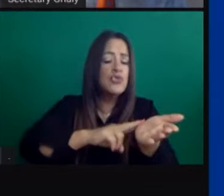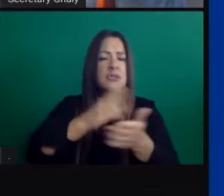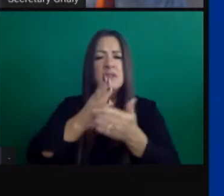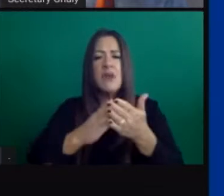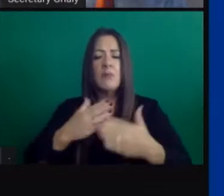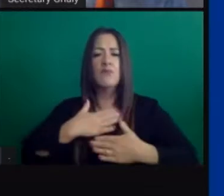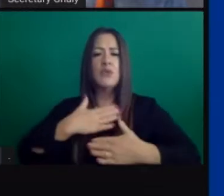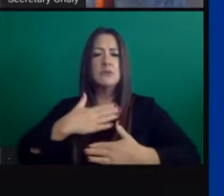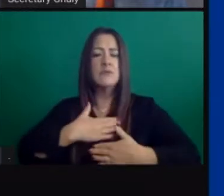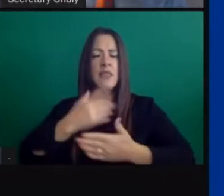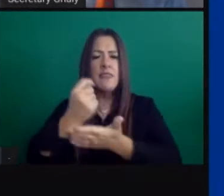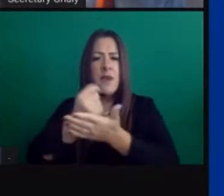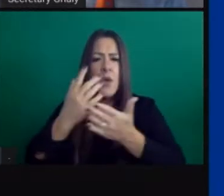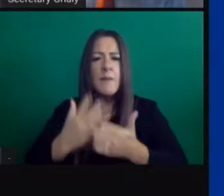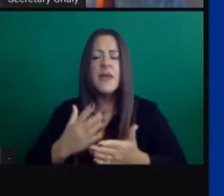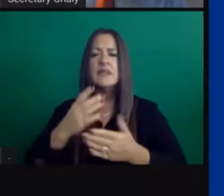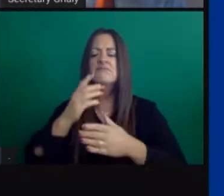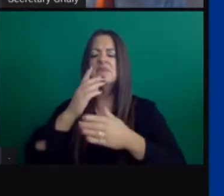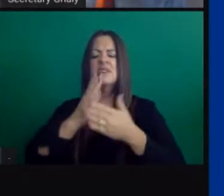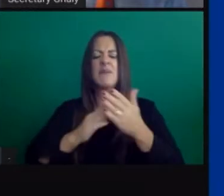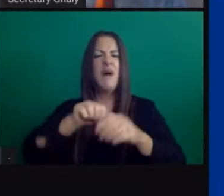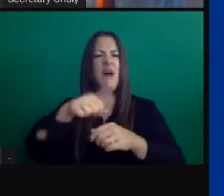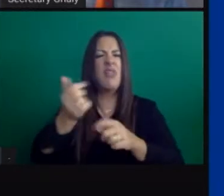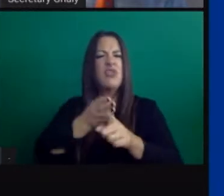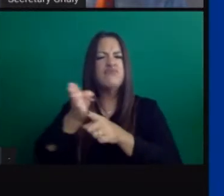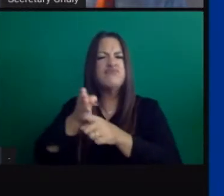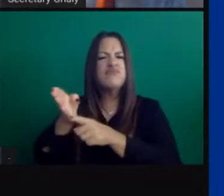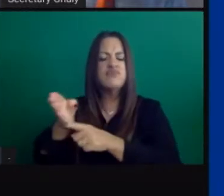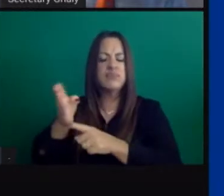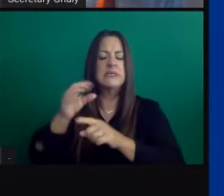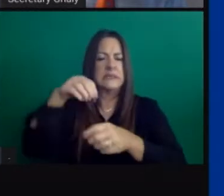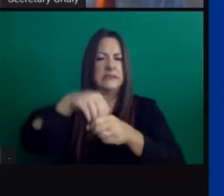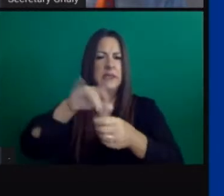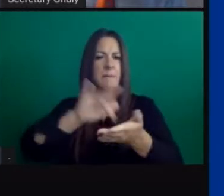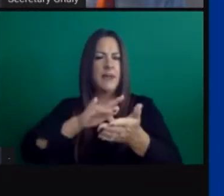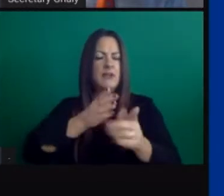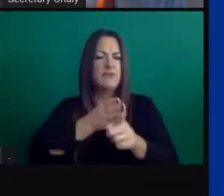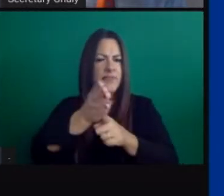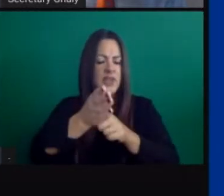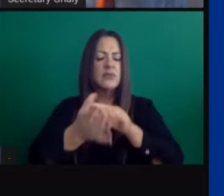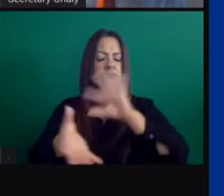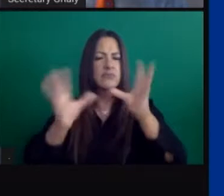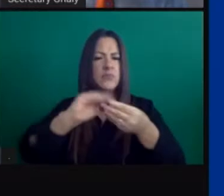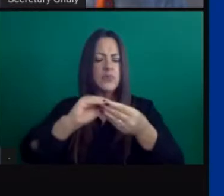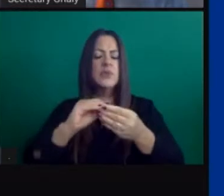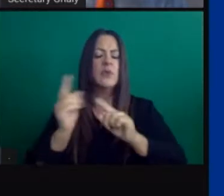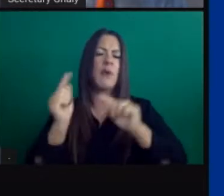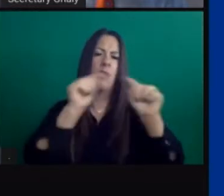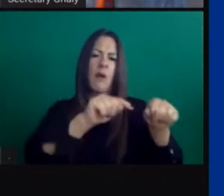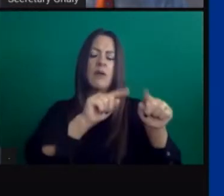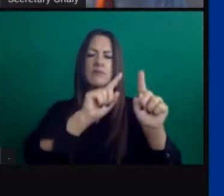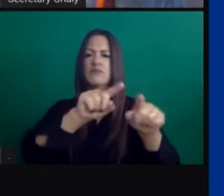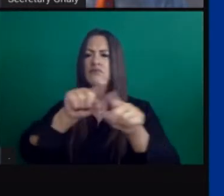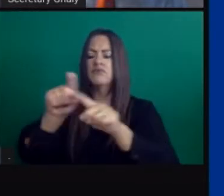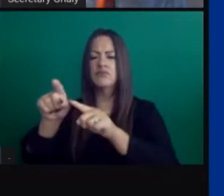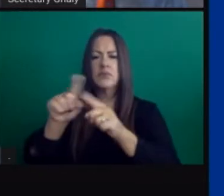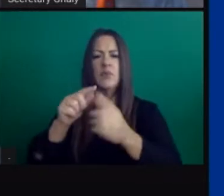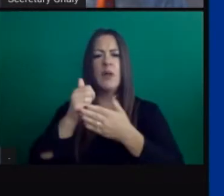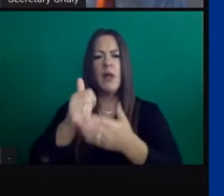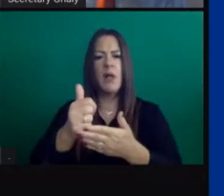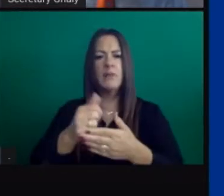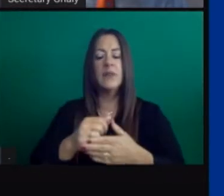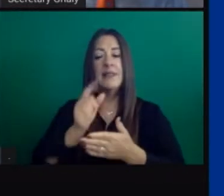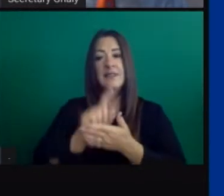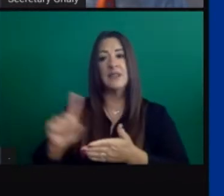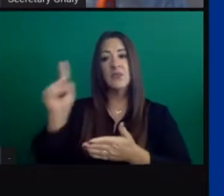make hospital care doable and to serve all of the patients that we have. We brought in over 1,500 last